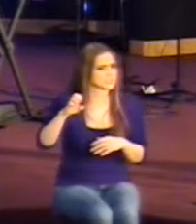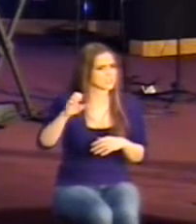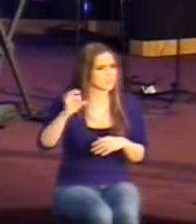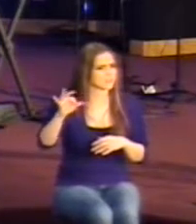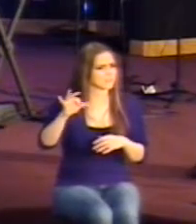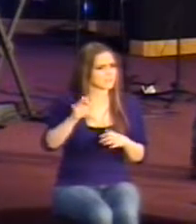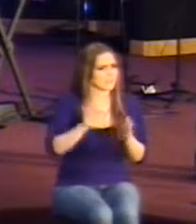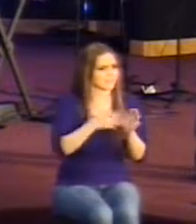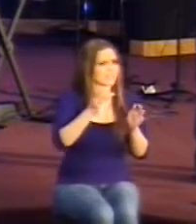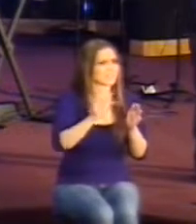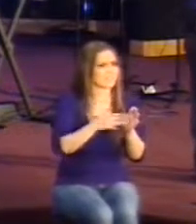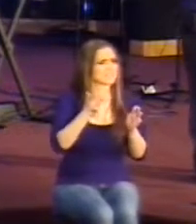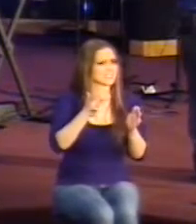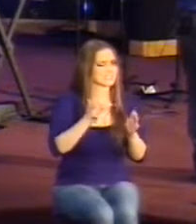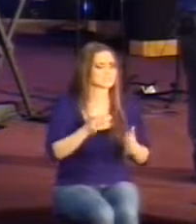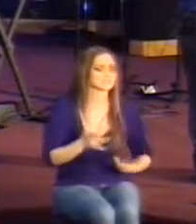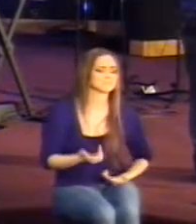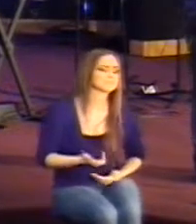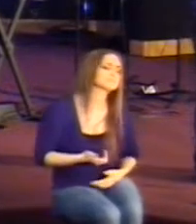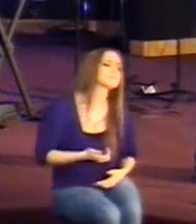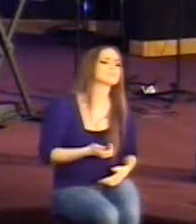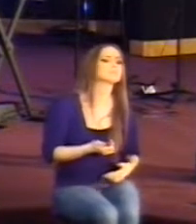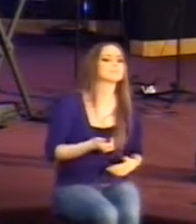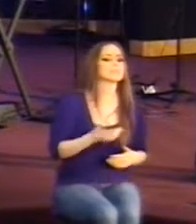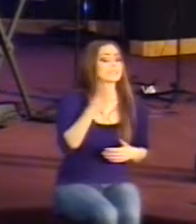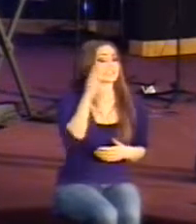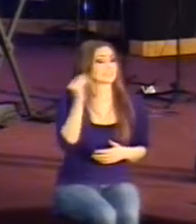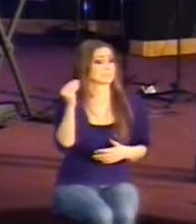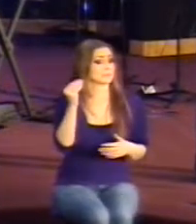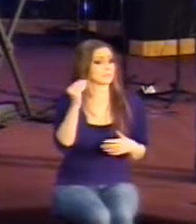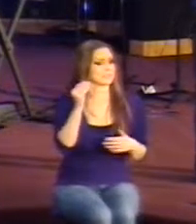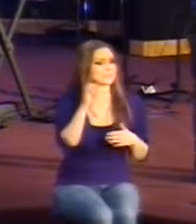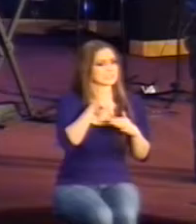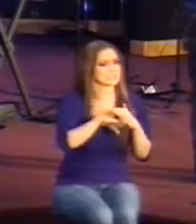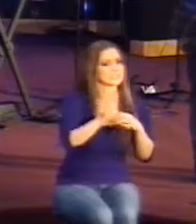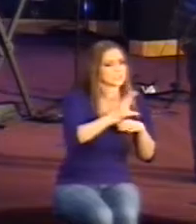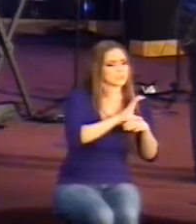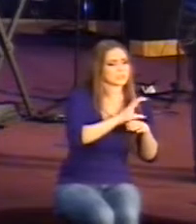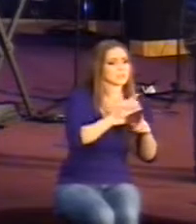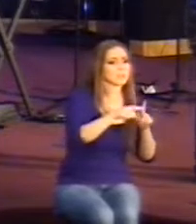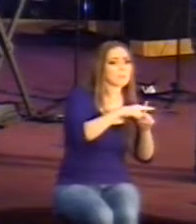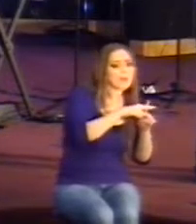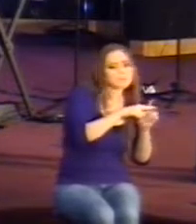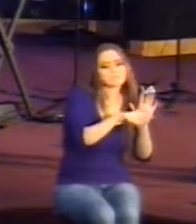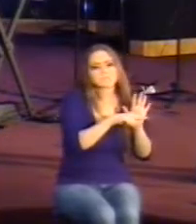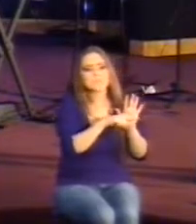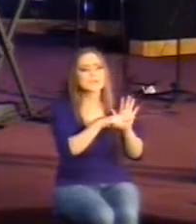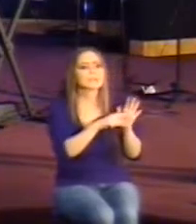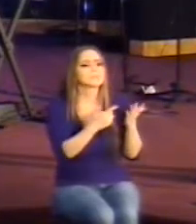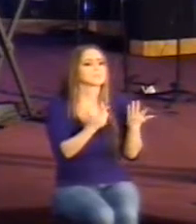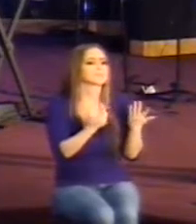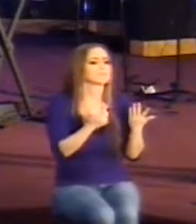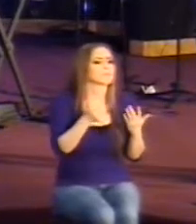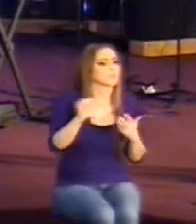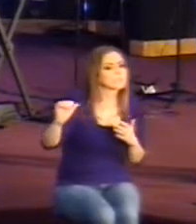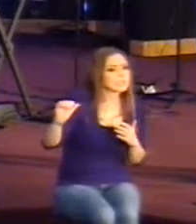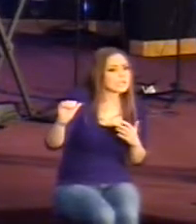Through all of my experience with the church, negative or positive, being hurt or rejected by fellow Christians,